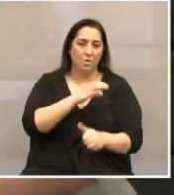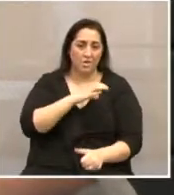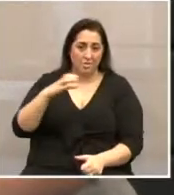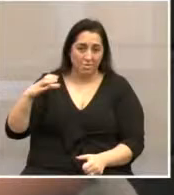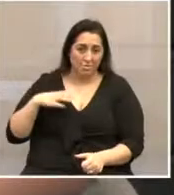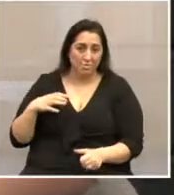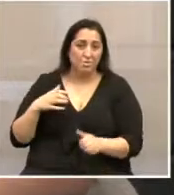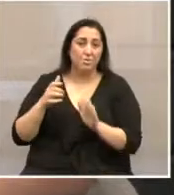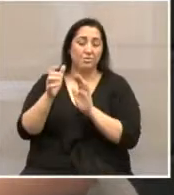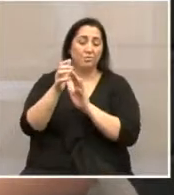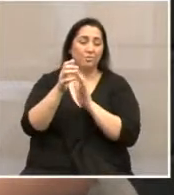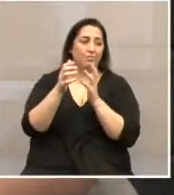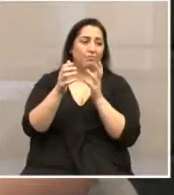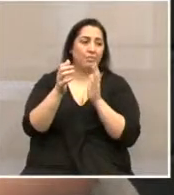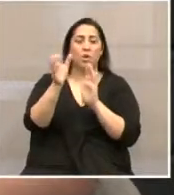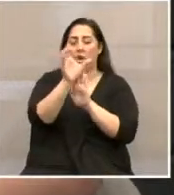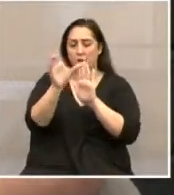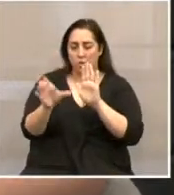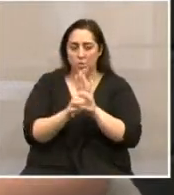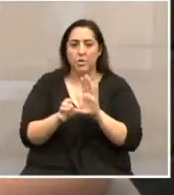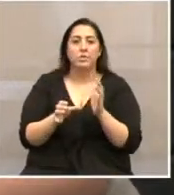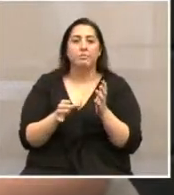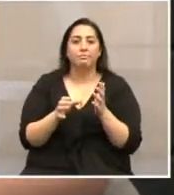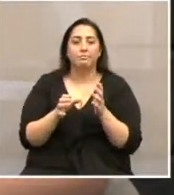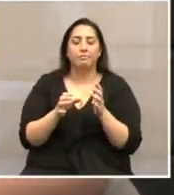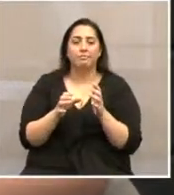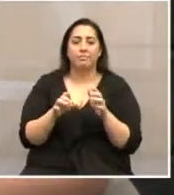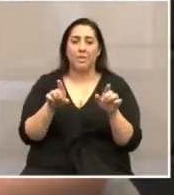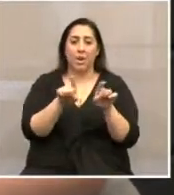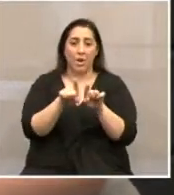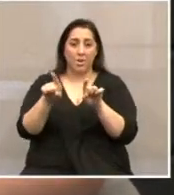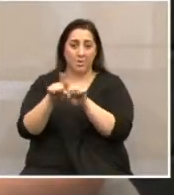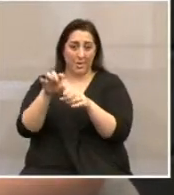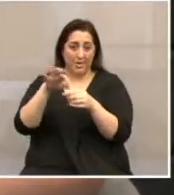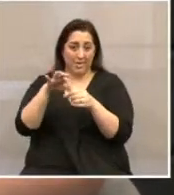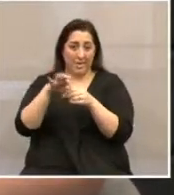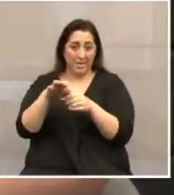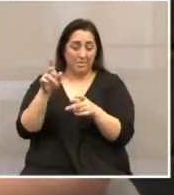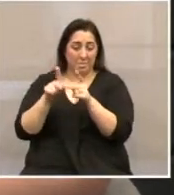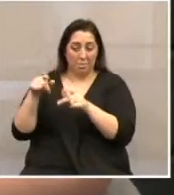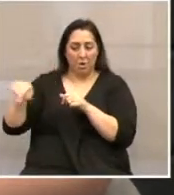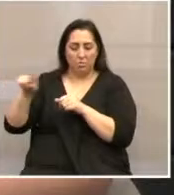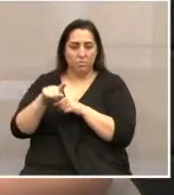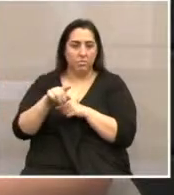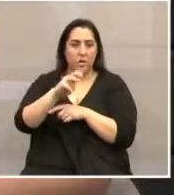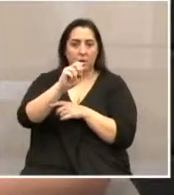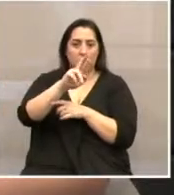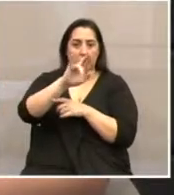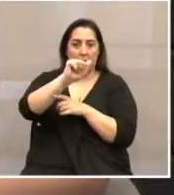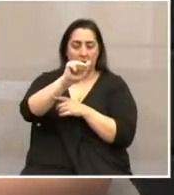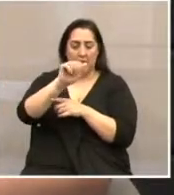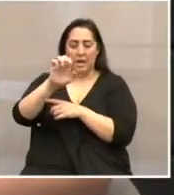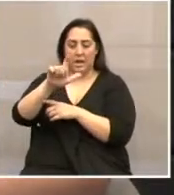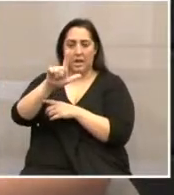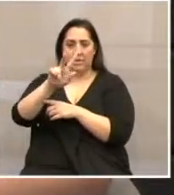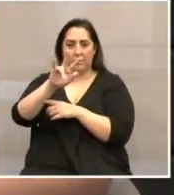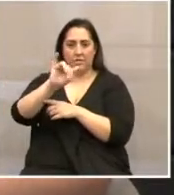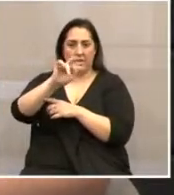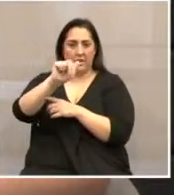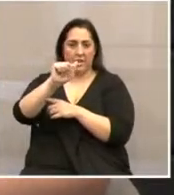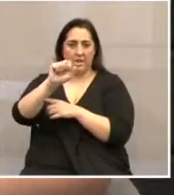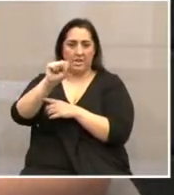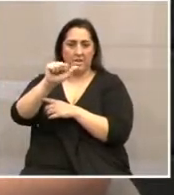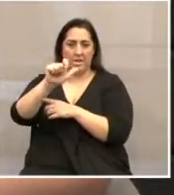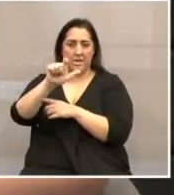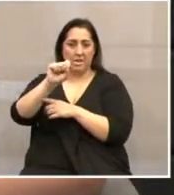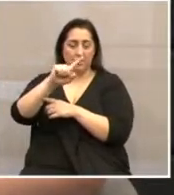They say and even elected officials such as Representative Maria Elvira Salazar saying things on